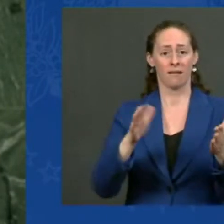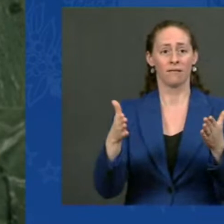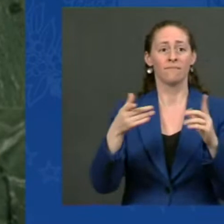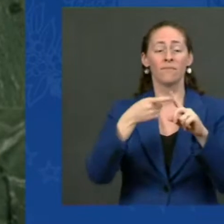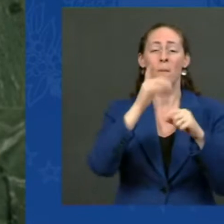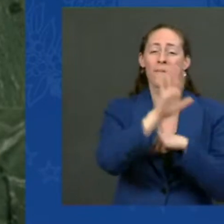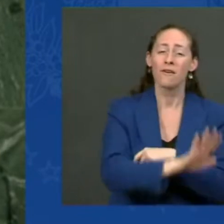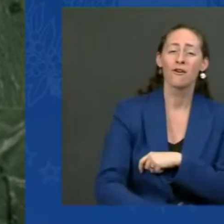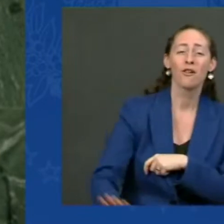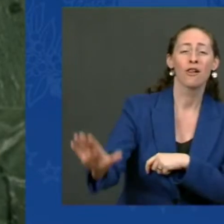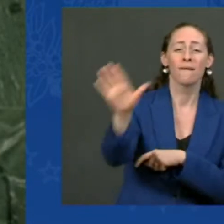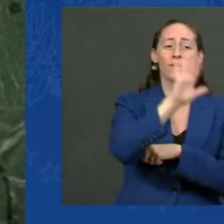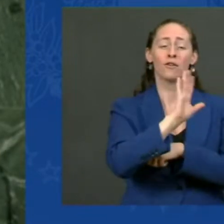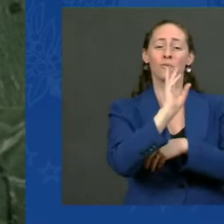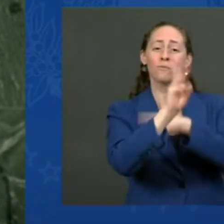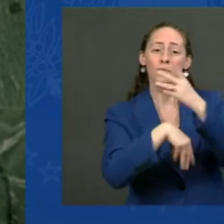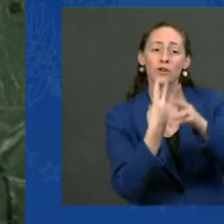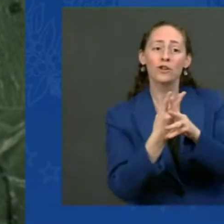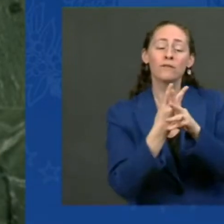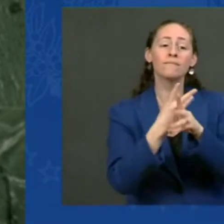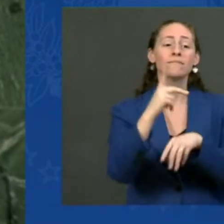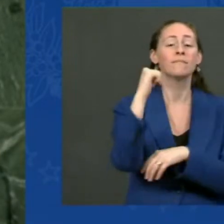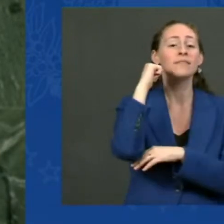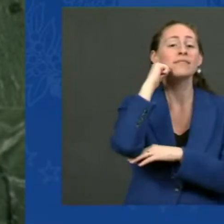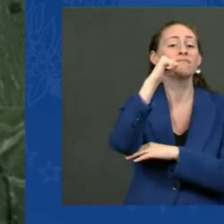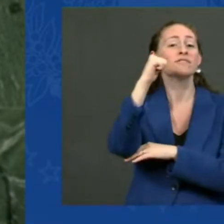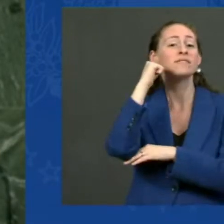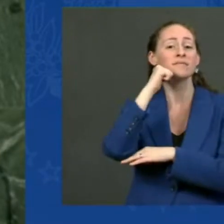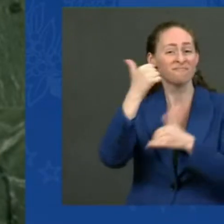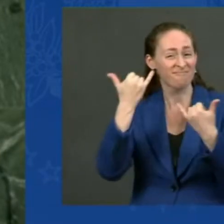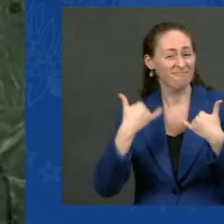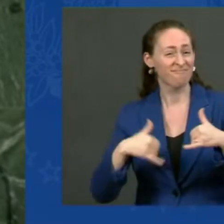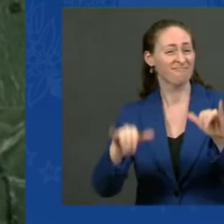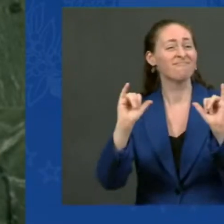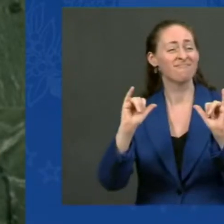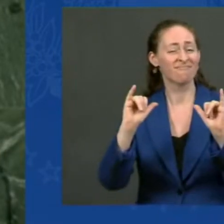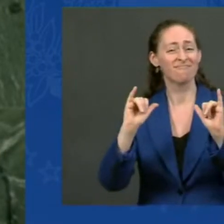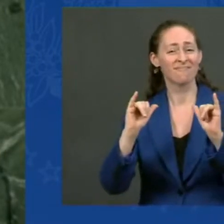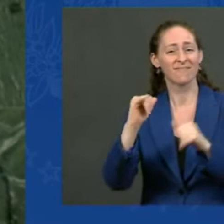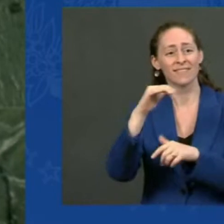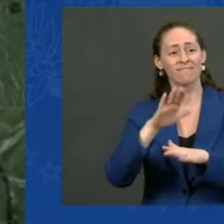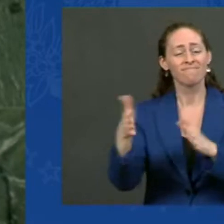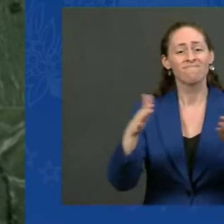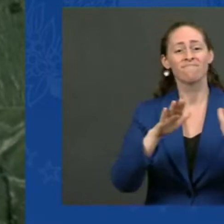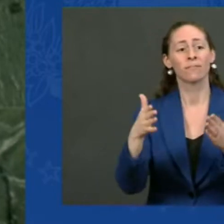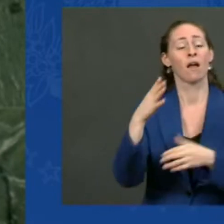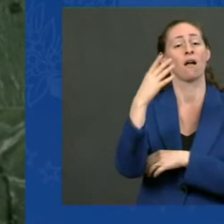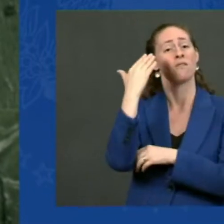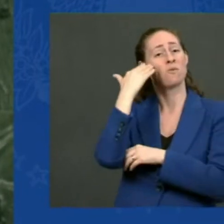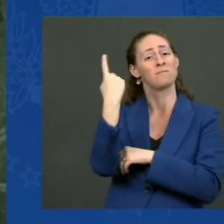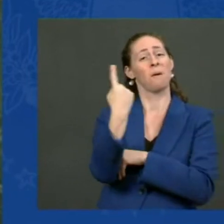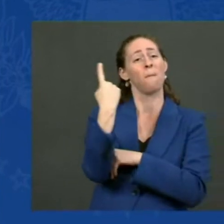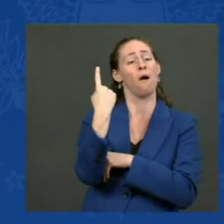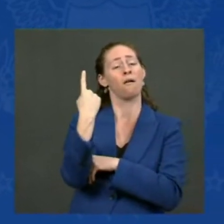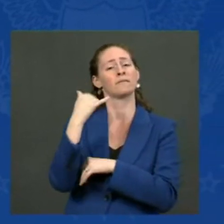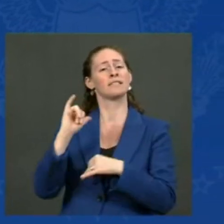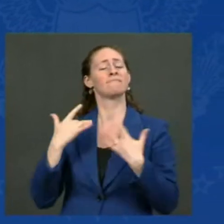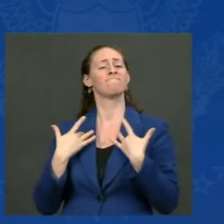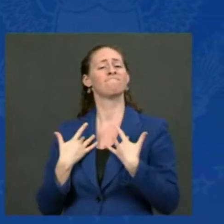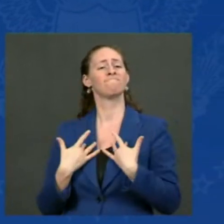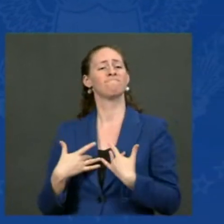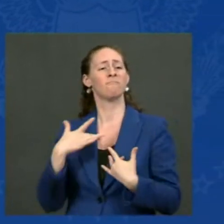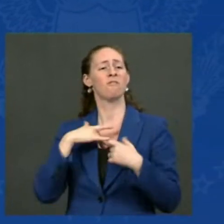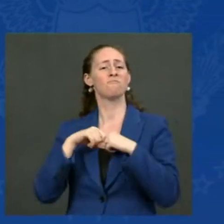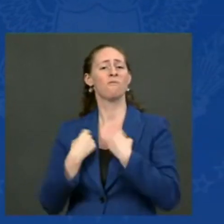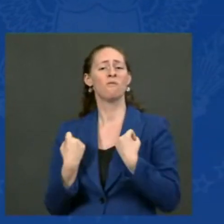background. Each death is an individual heartbreak, but our shared grief is a